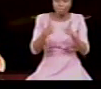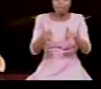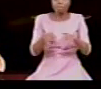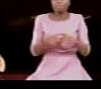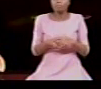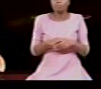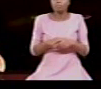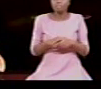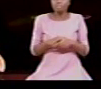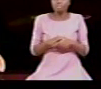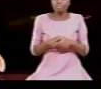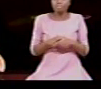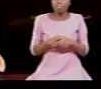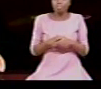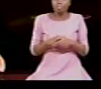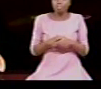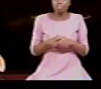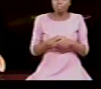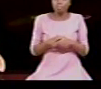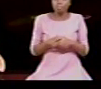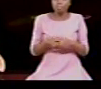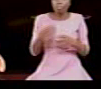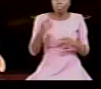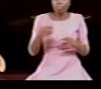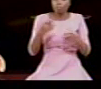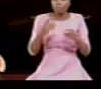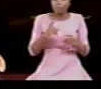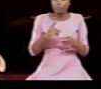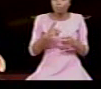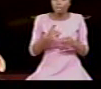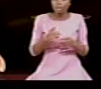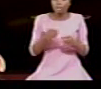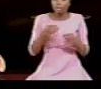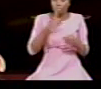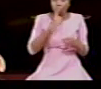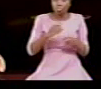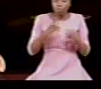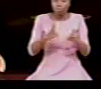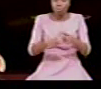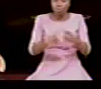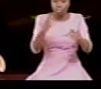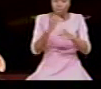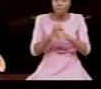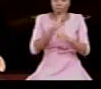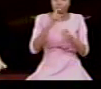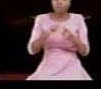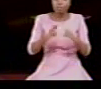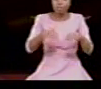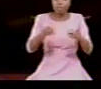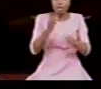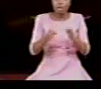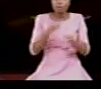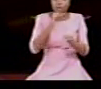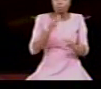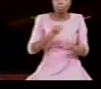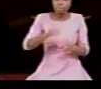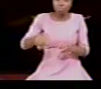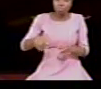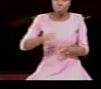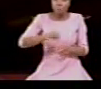Don't be a miser. The sure way to get is to give. If you don't plant or sow, you will not